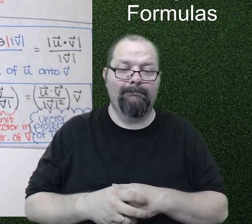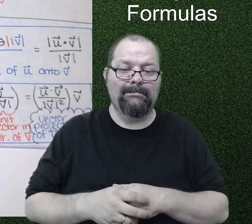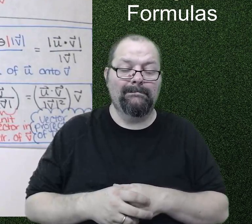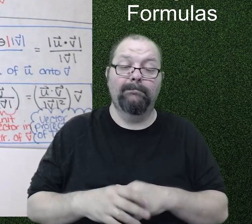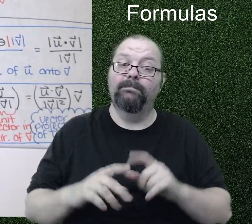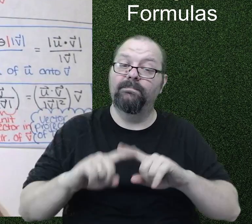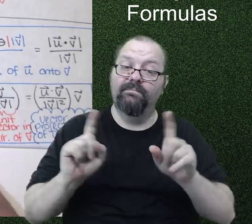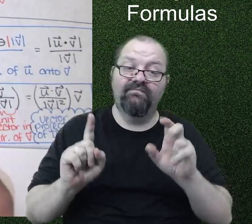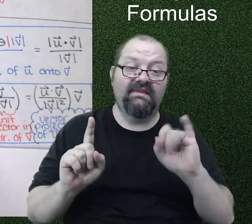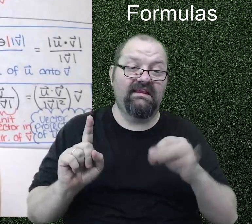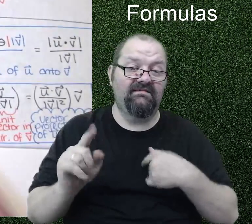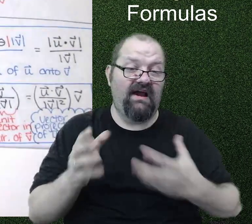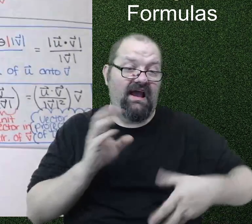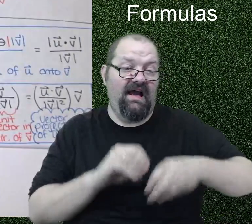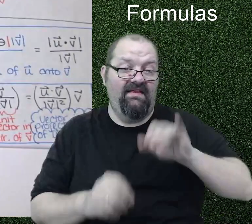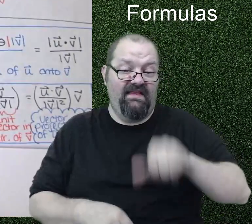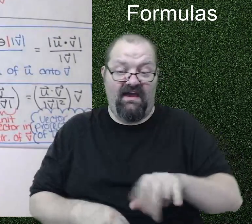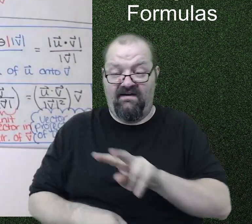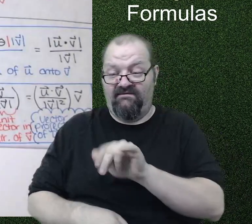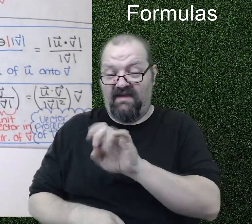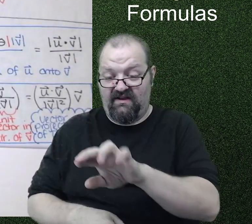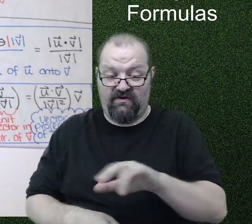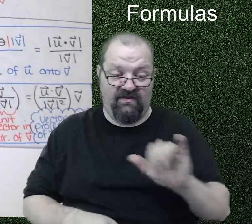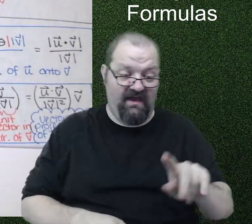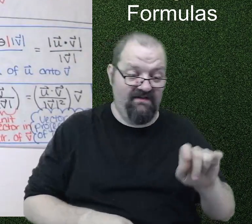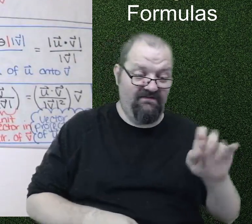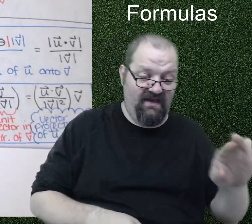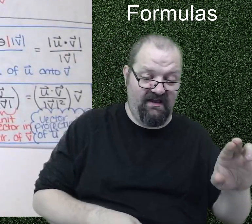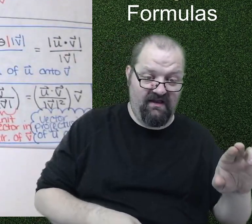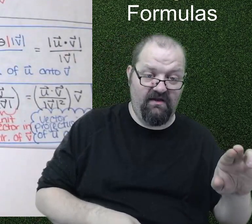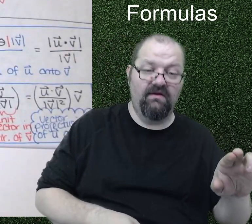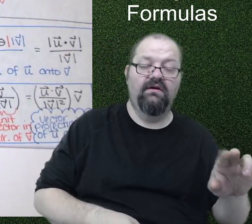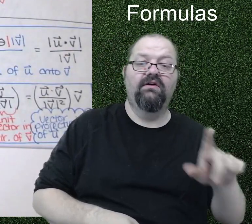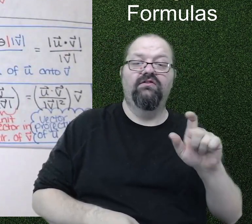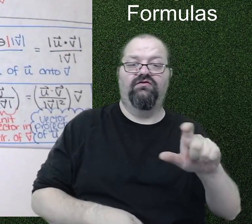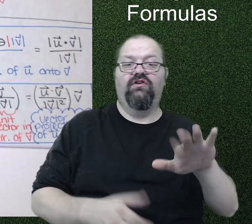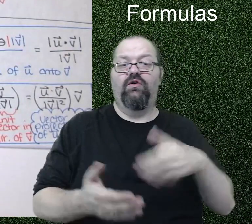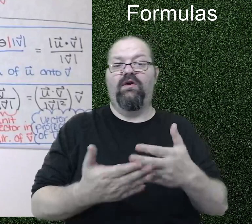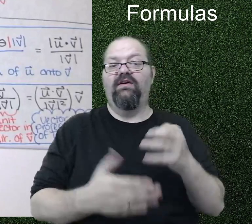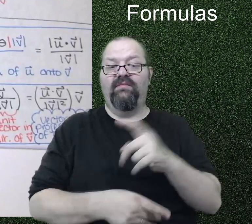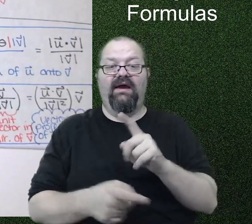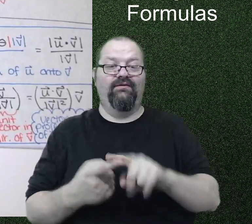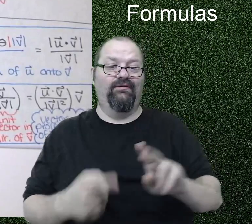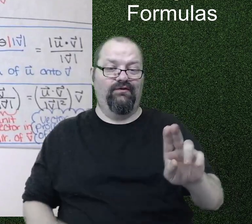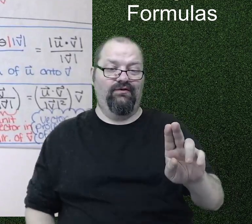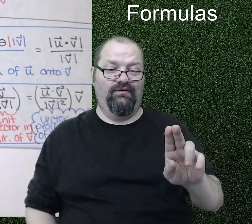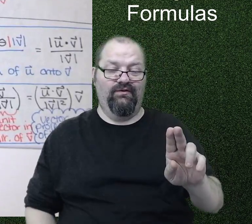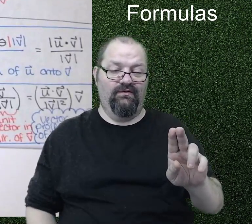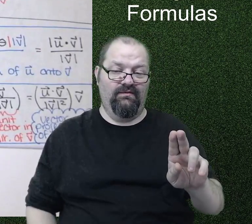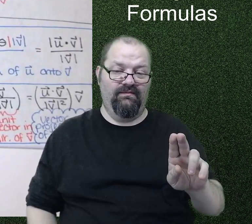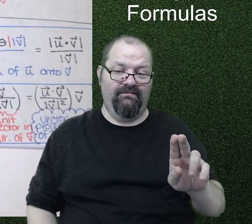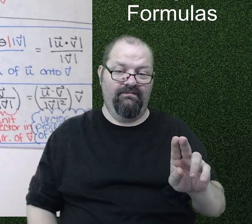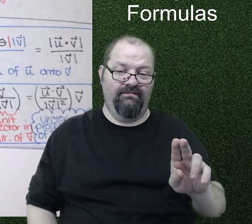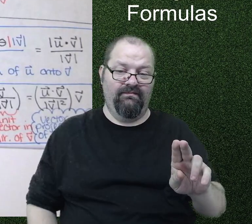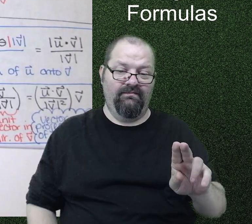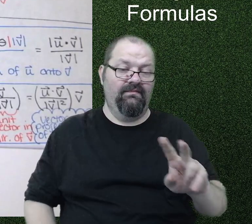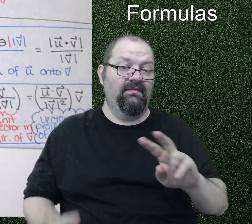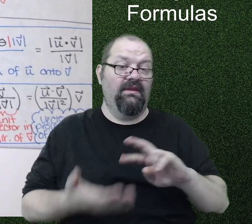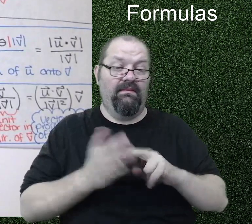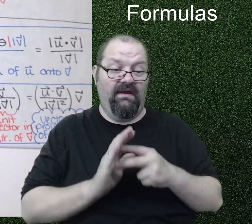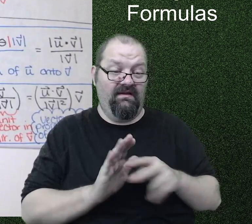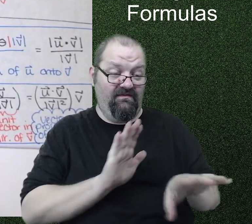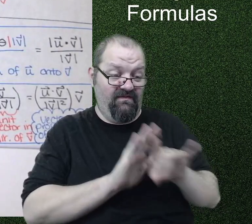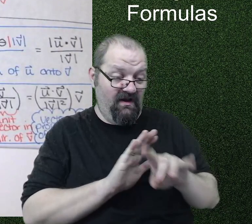But if I add this vector and this vector tip to tail, I should get U back by design. So finding W really isn't that difficult.